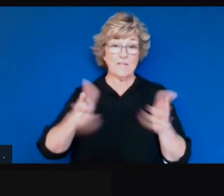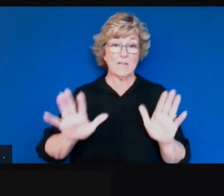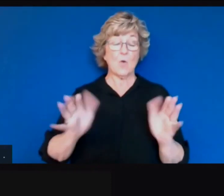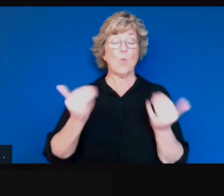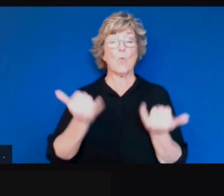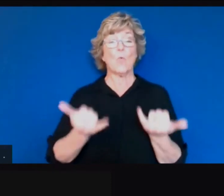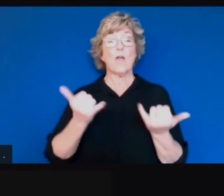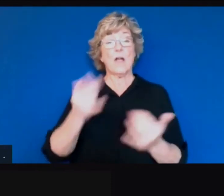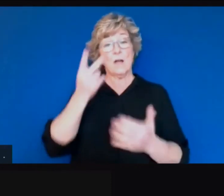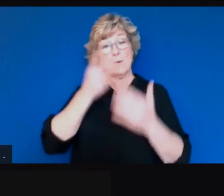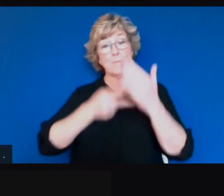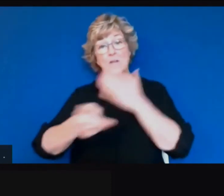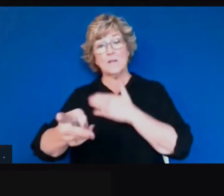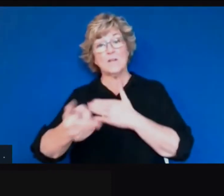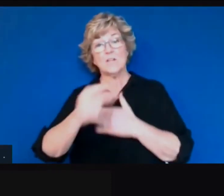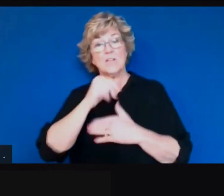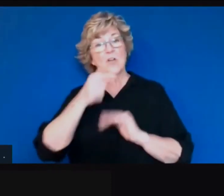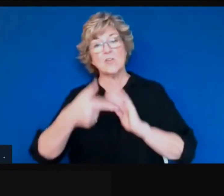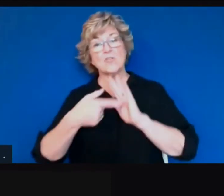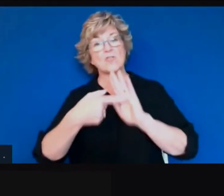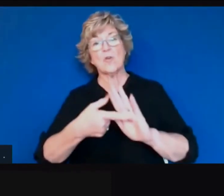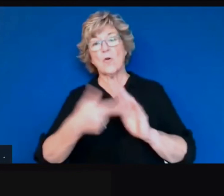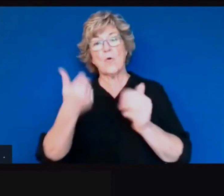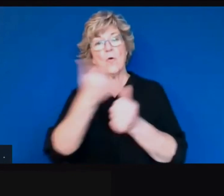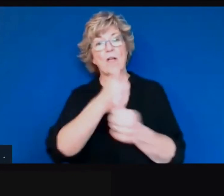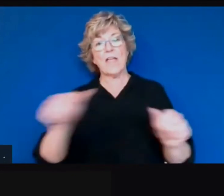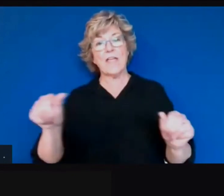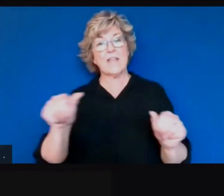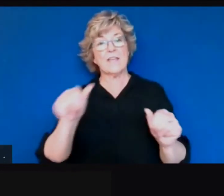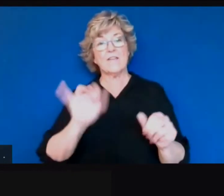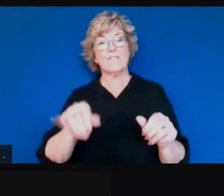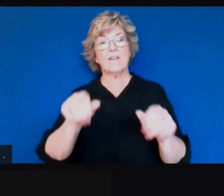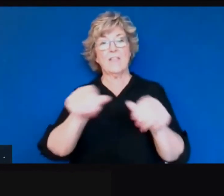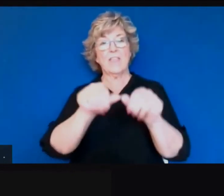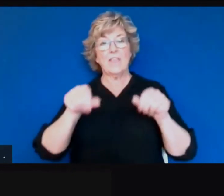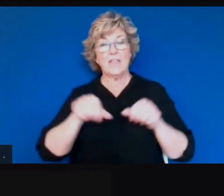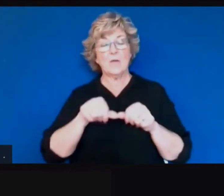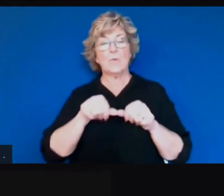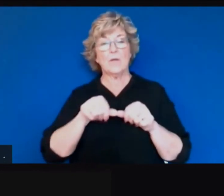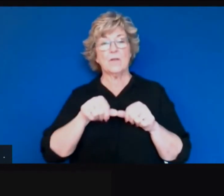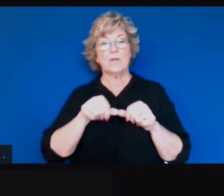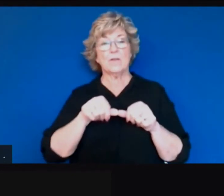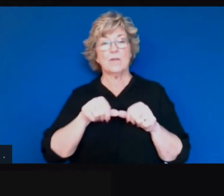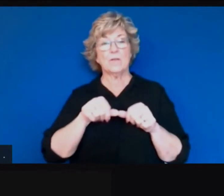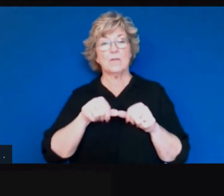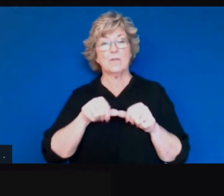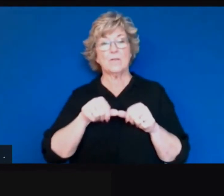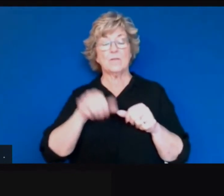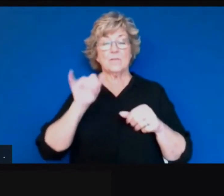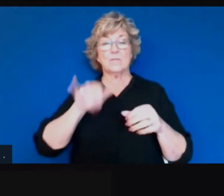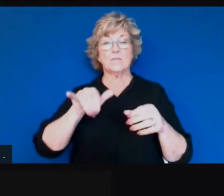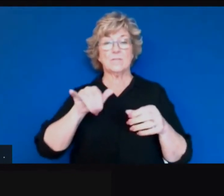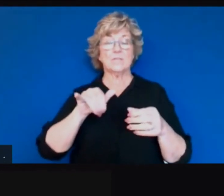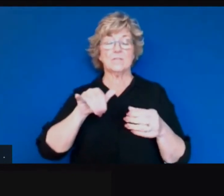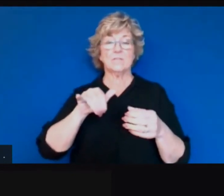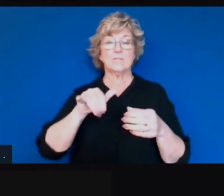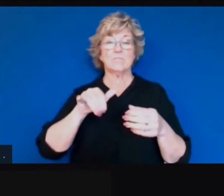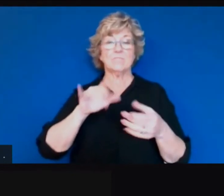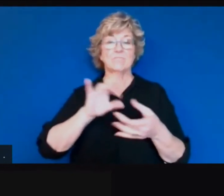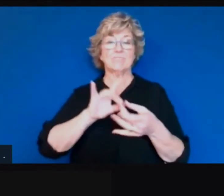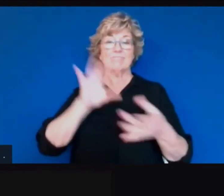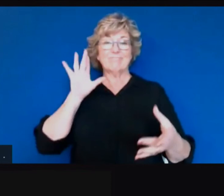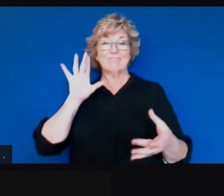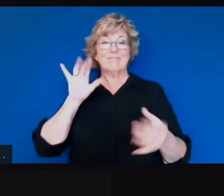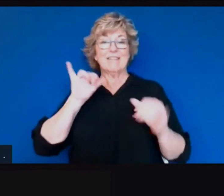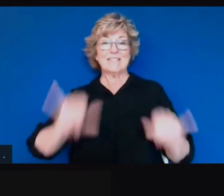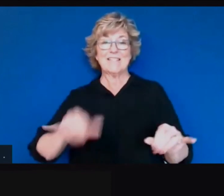moment, our projections don't show that any of the regions that could first exit the regional stay-at-home order will likely